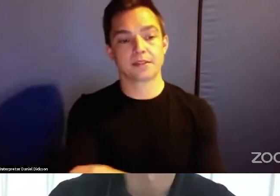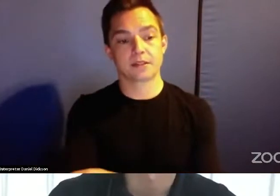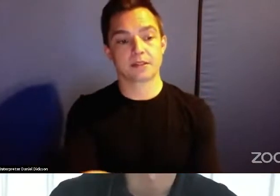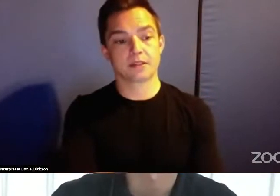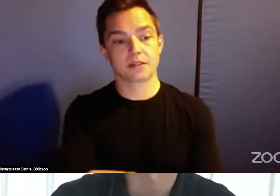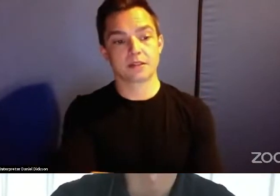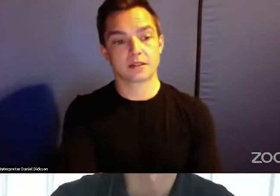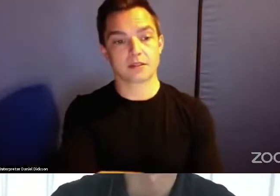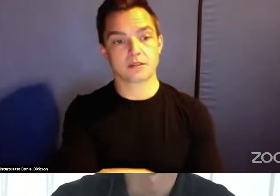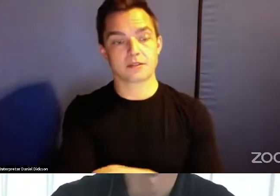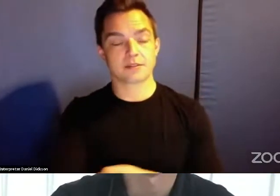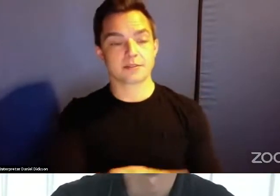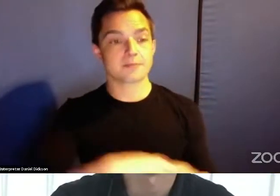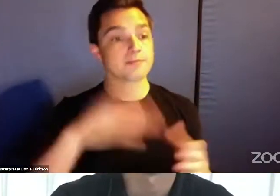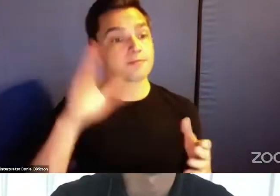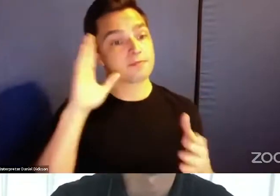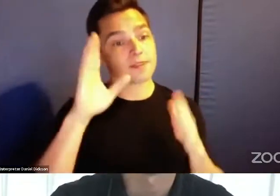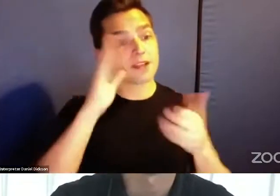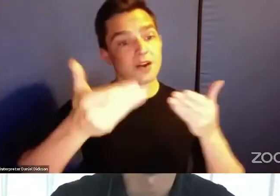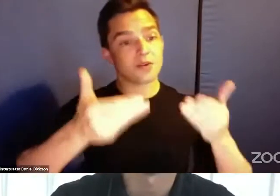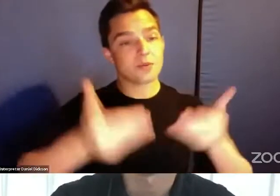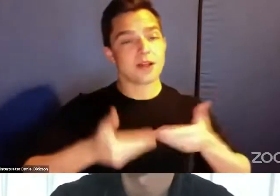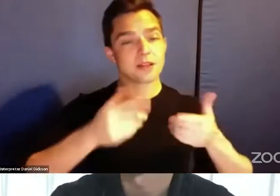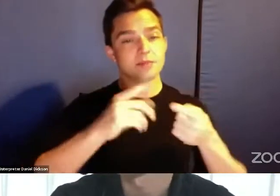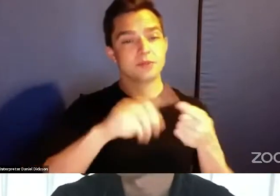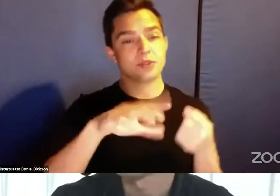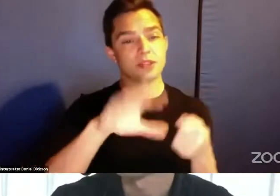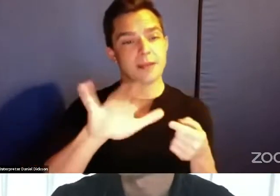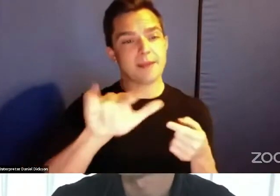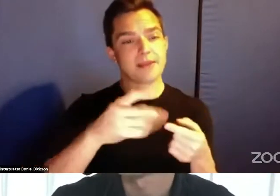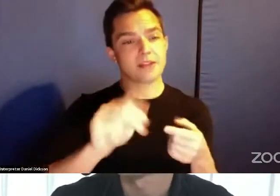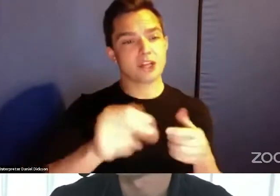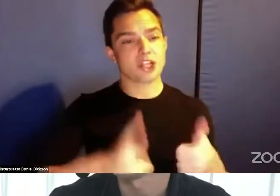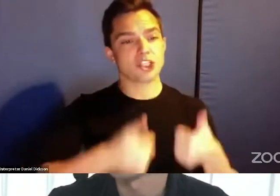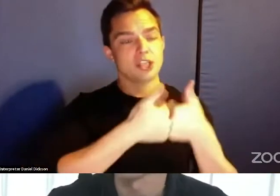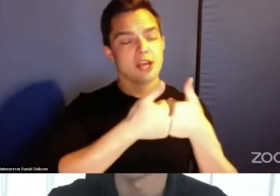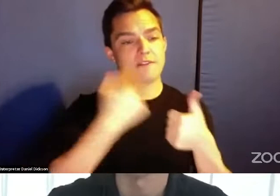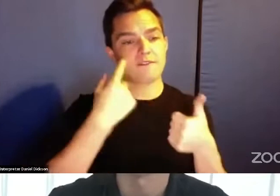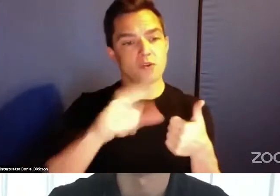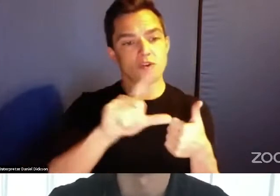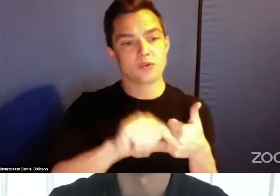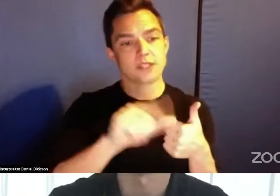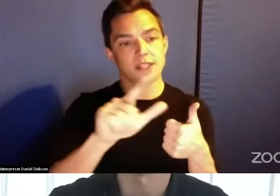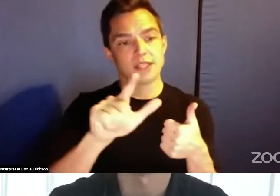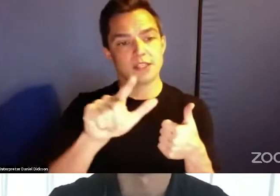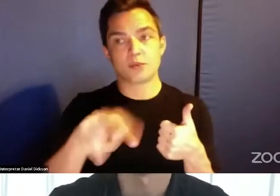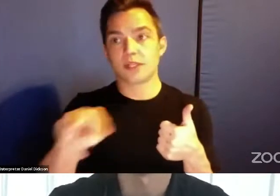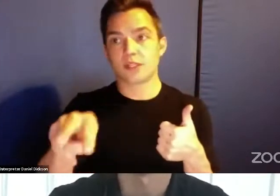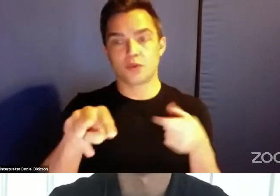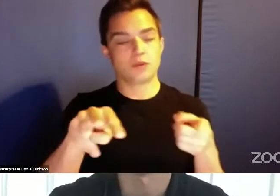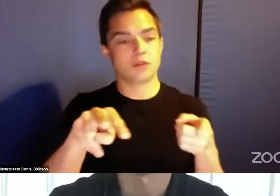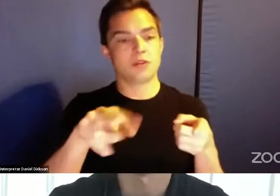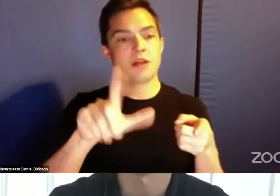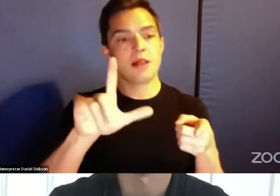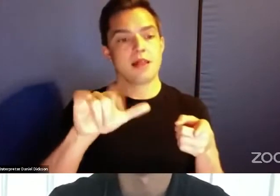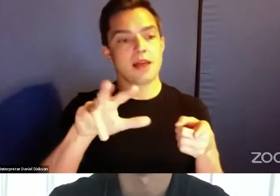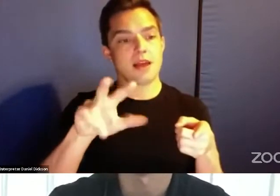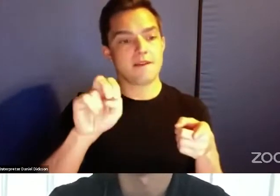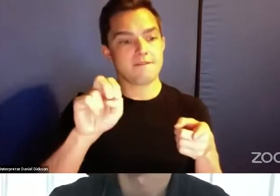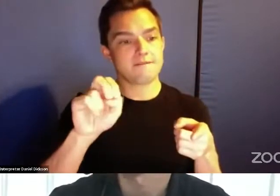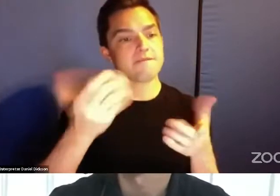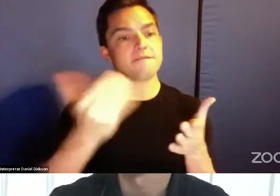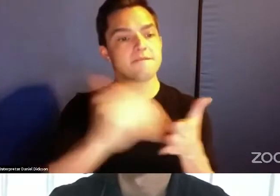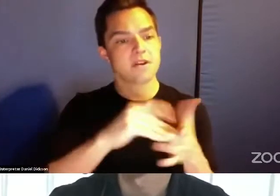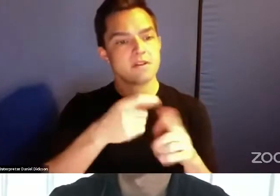Hello and welcome to the CYBATHLON Challenges for 2022, live once again from the ETH